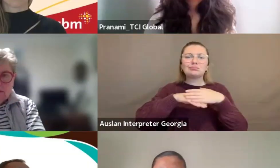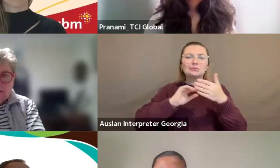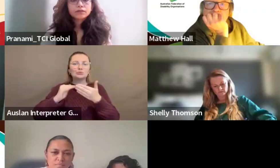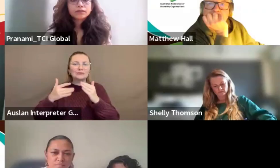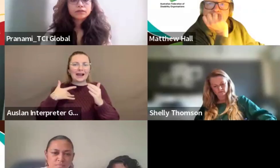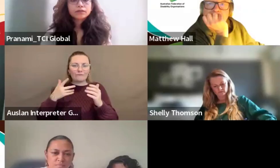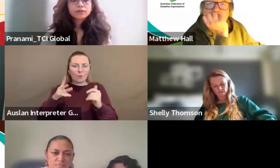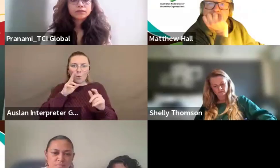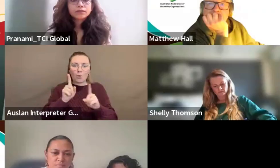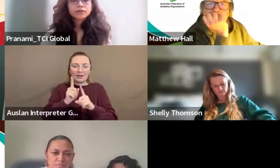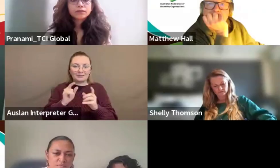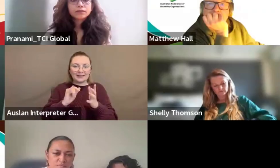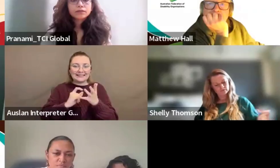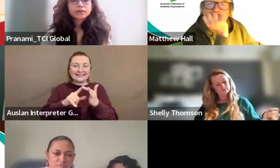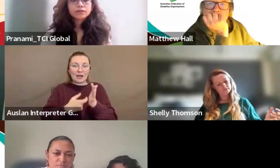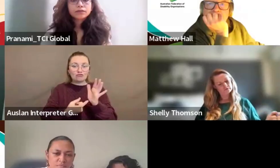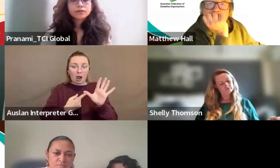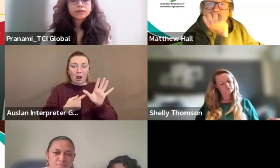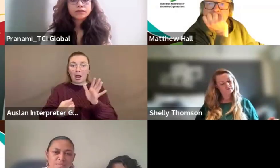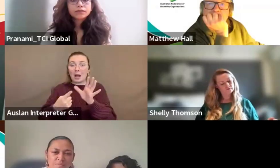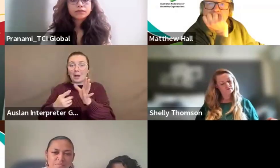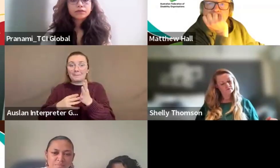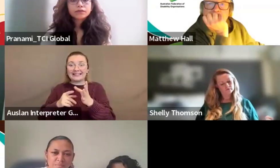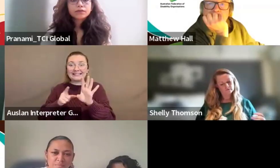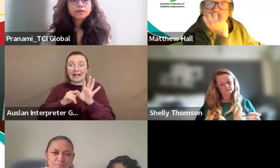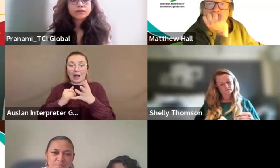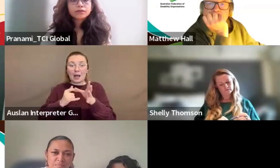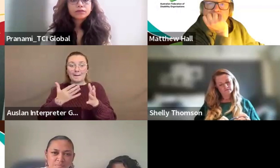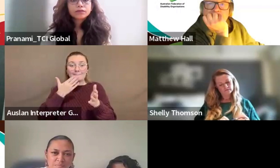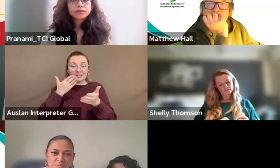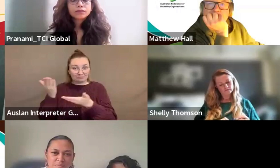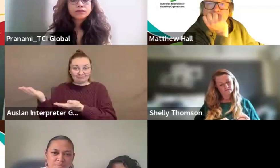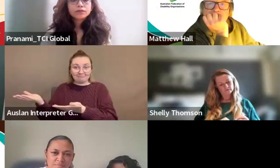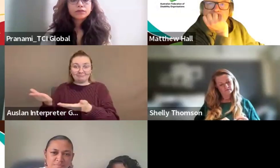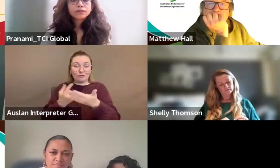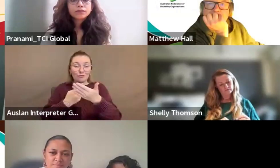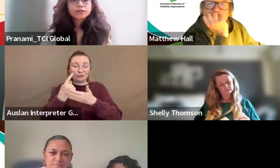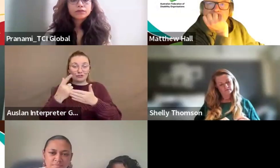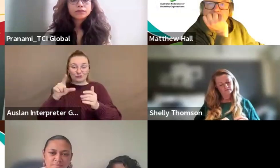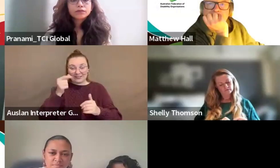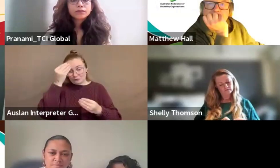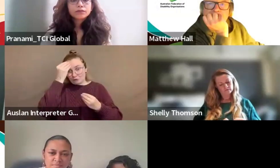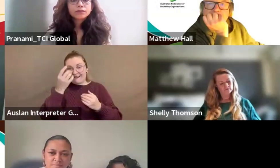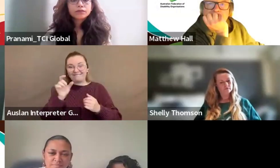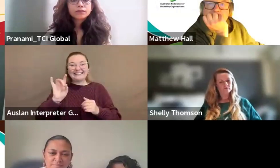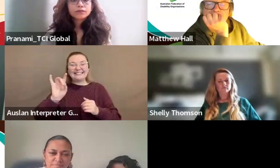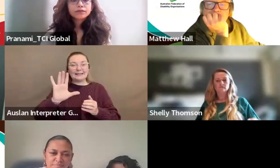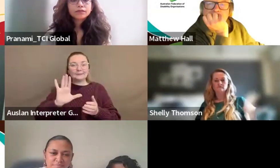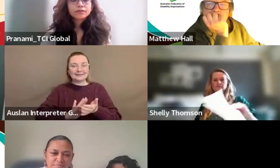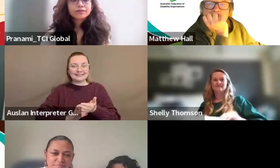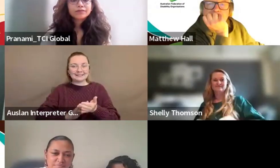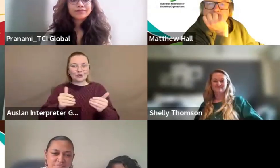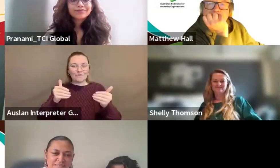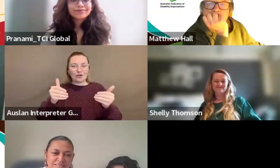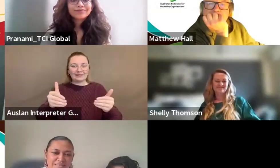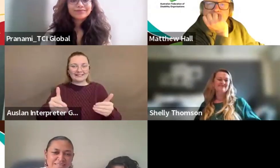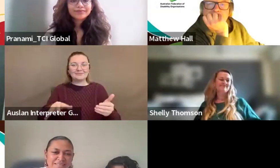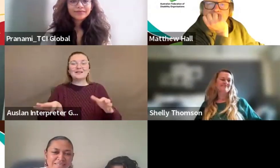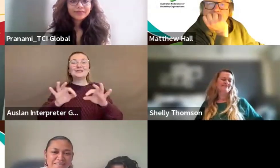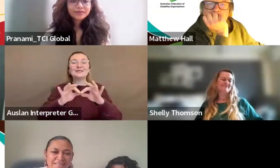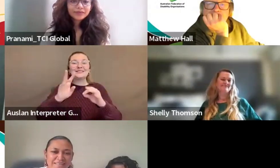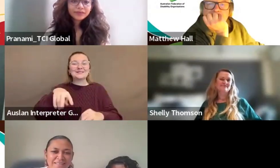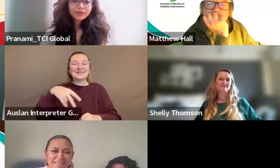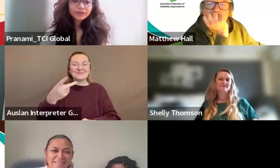life. Sarah and Ameza, please take up the microphone. You have 10 minutes. Go for it.